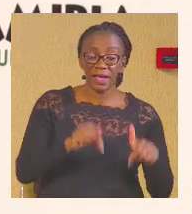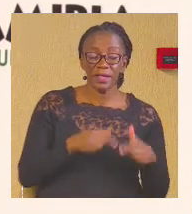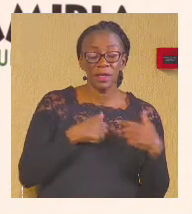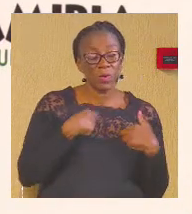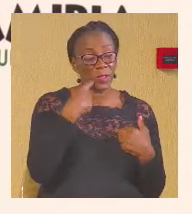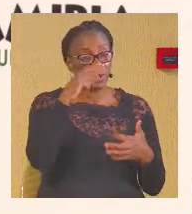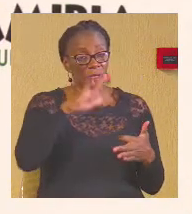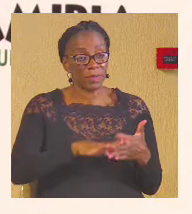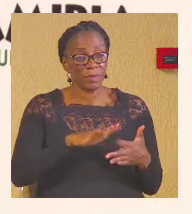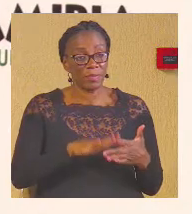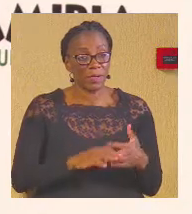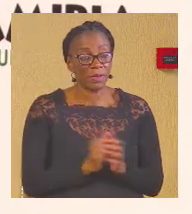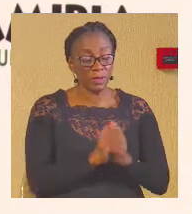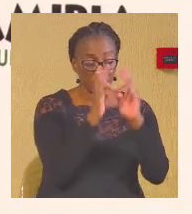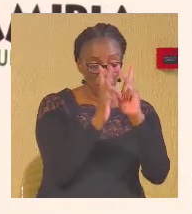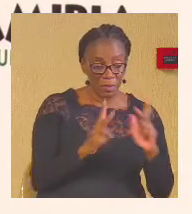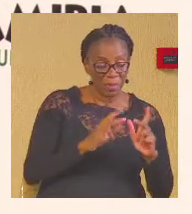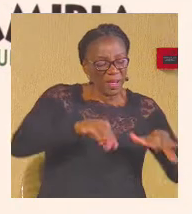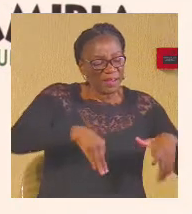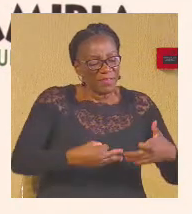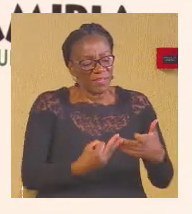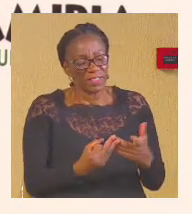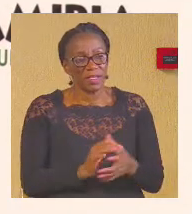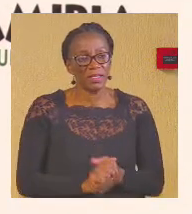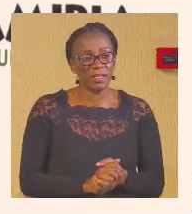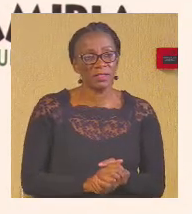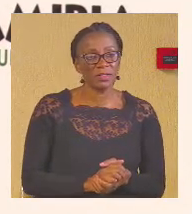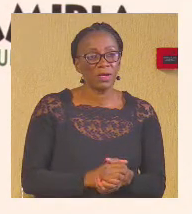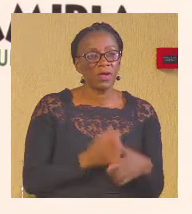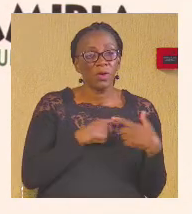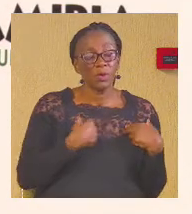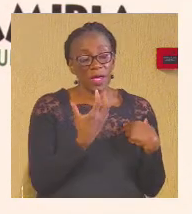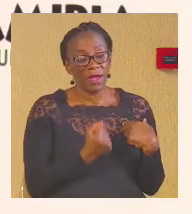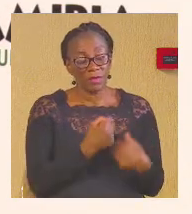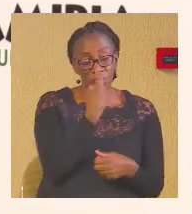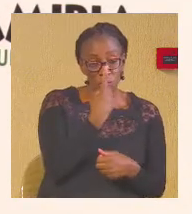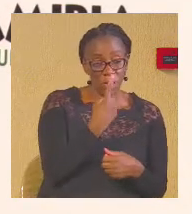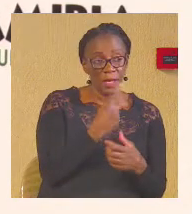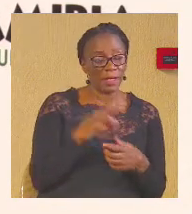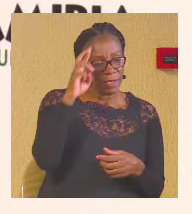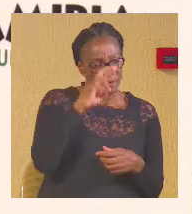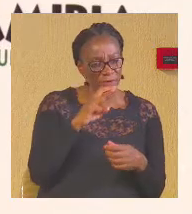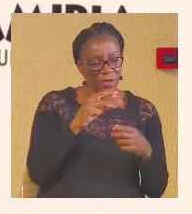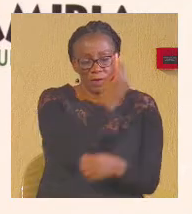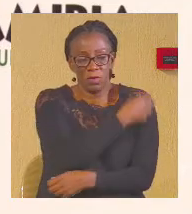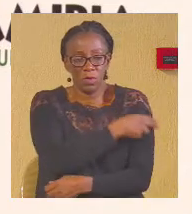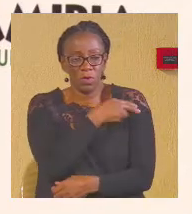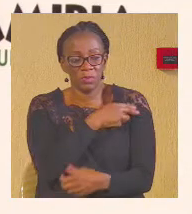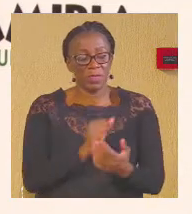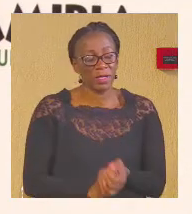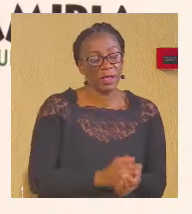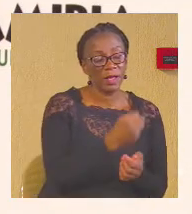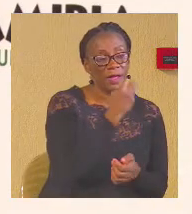a public health infrastructure where we have one main referral hospital, 3 intermediate hospitals, 31